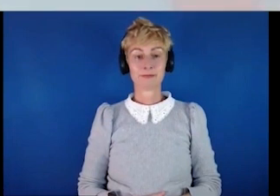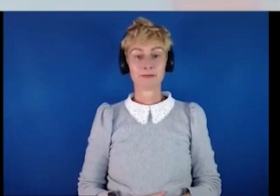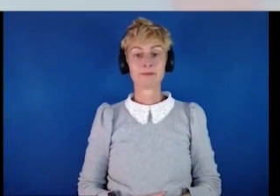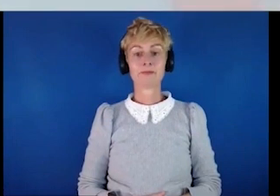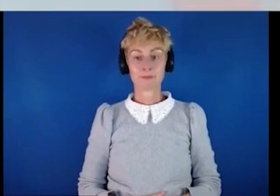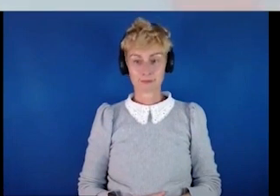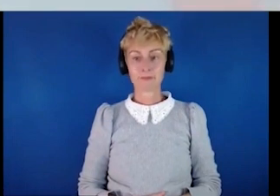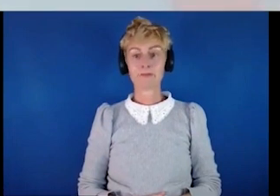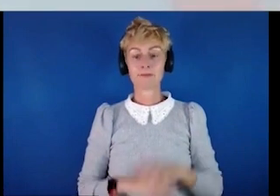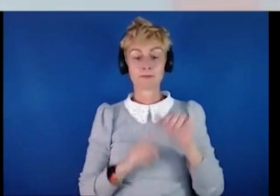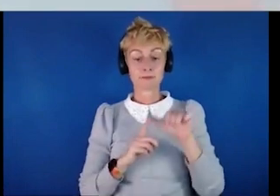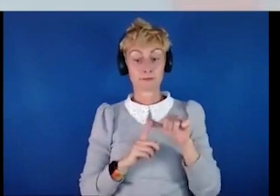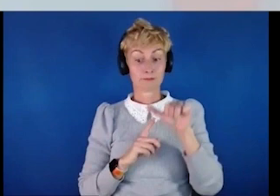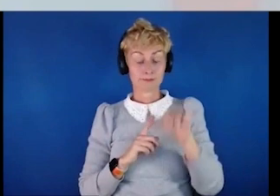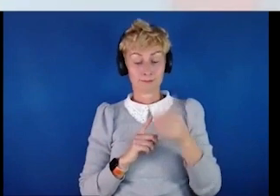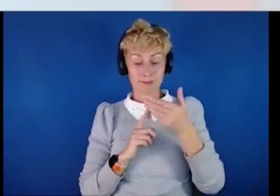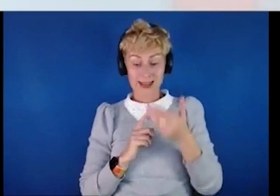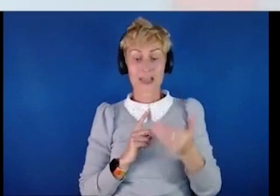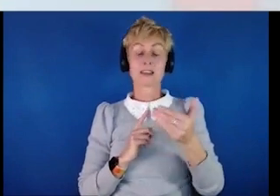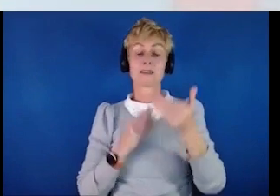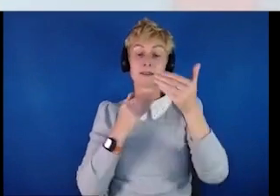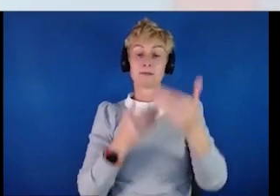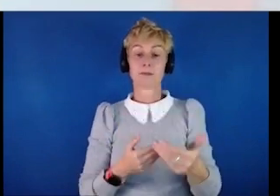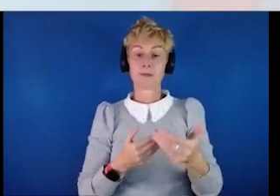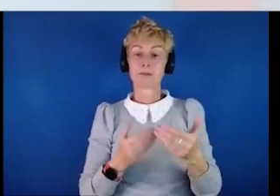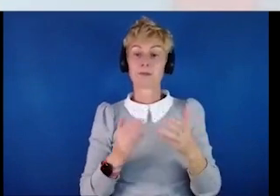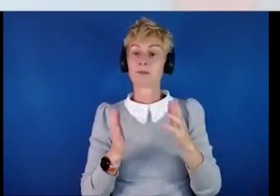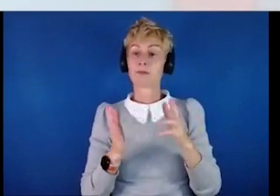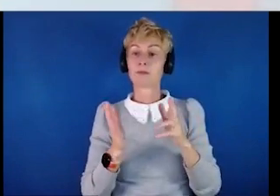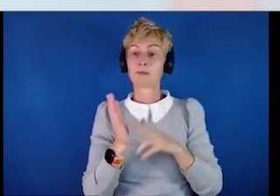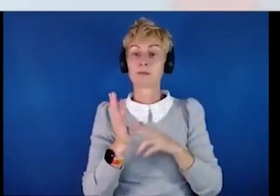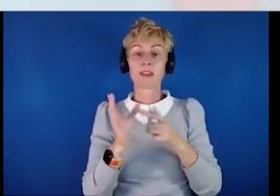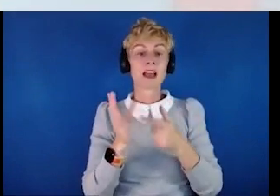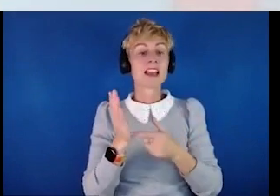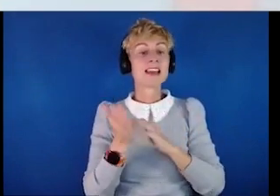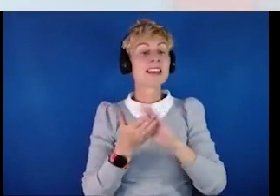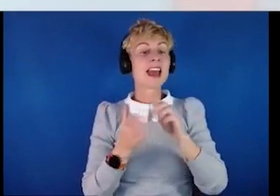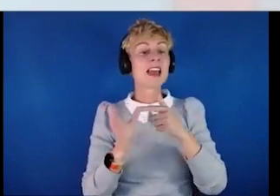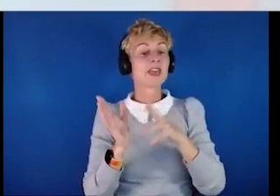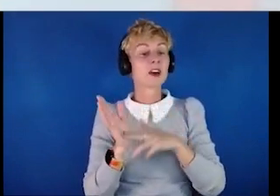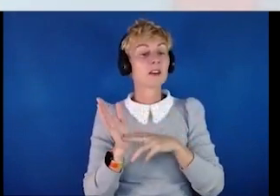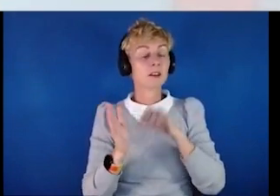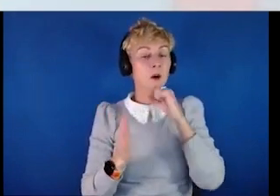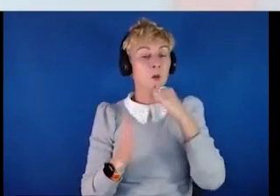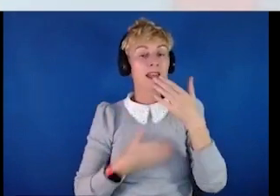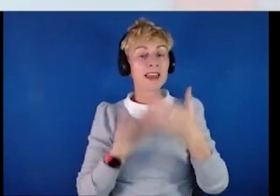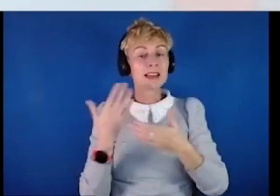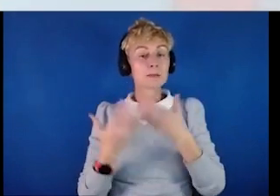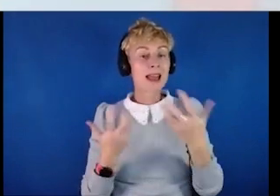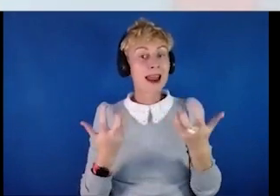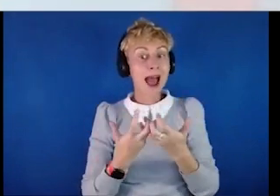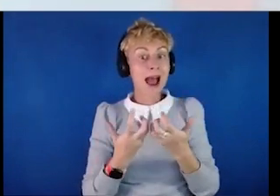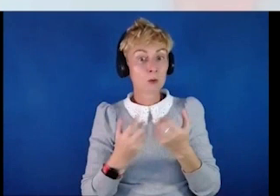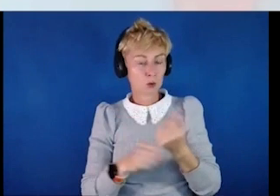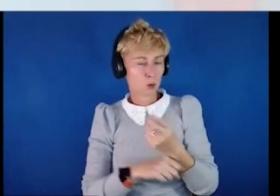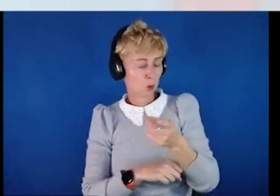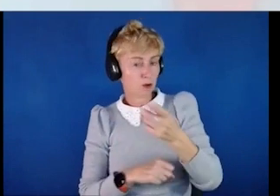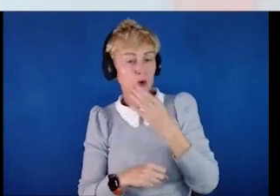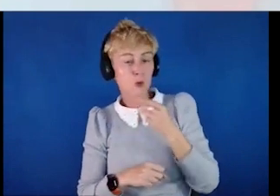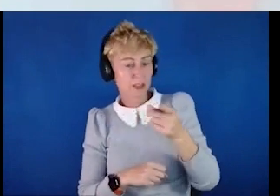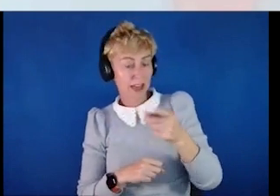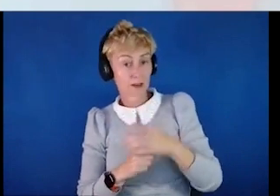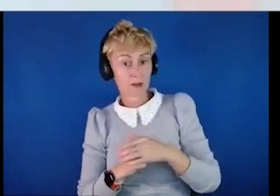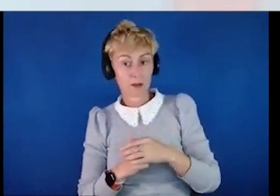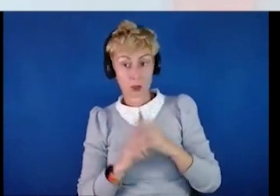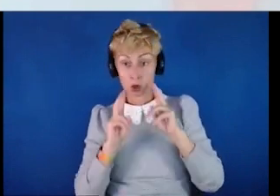So in the next step, I suppose, Nathan, you will explain a bit how to get there? Absolutely. So you'll see on the